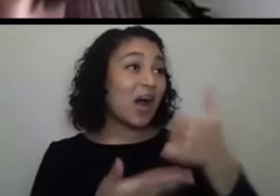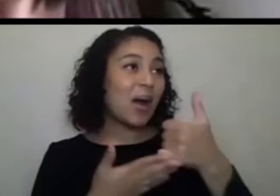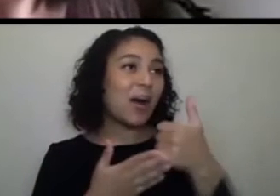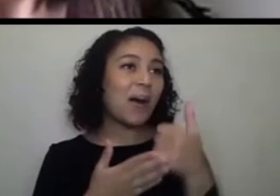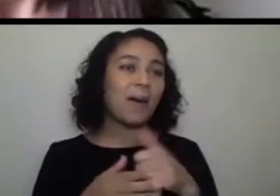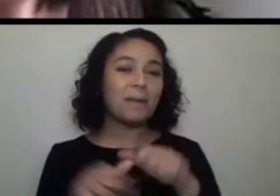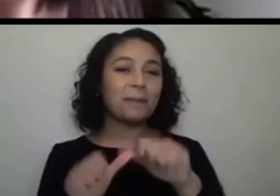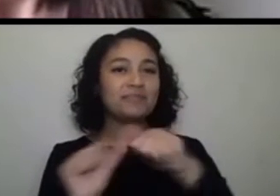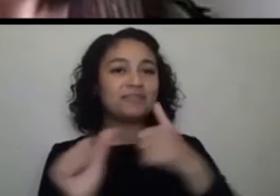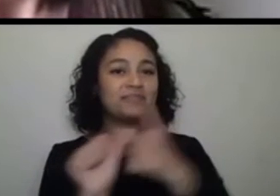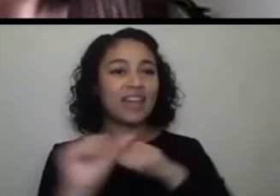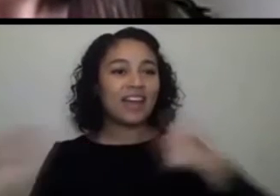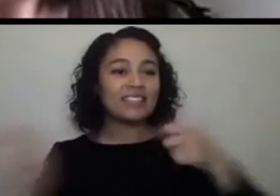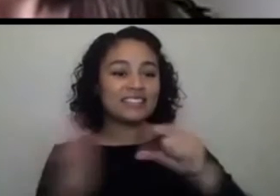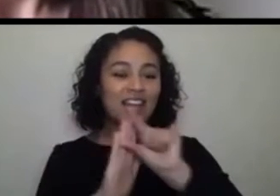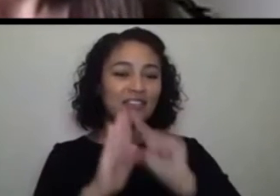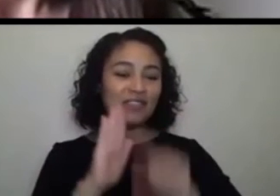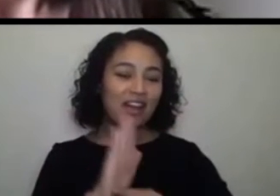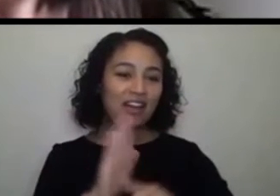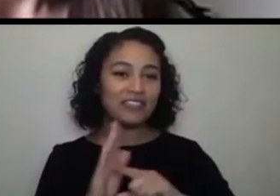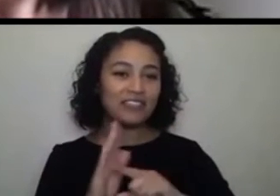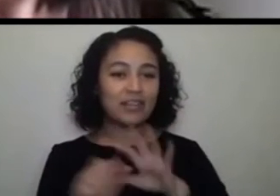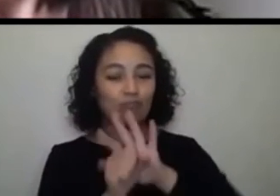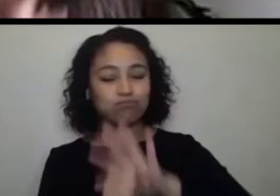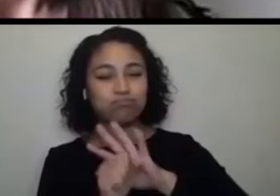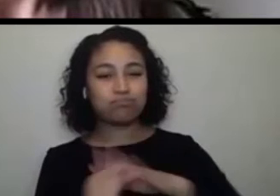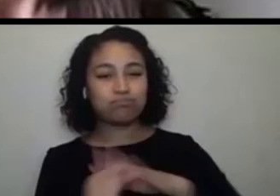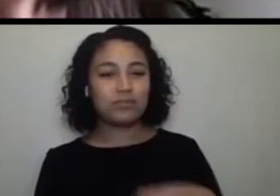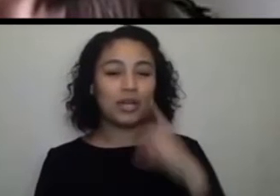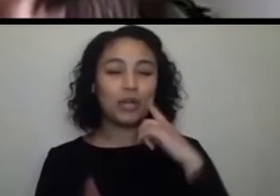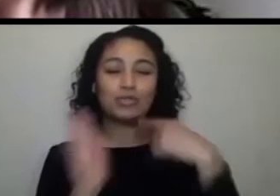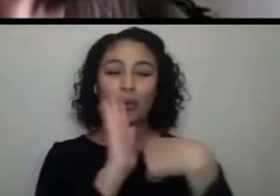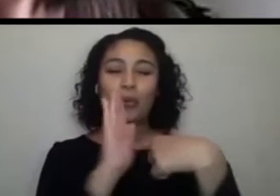I'll show you what it is because it's really a lot of fun.